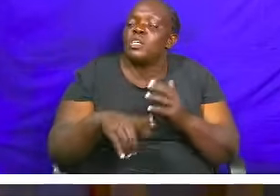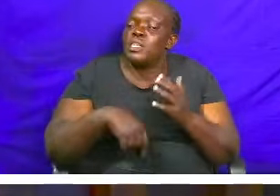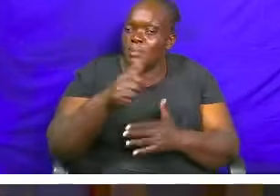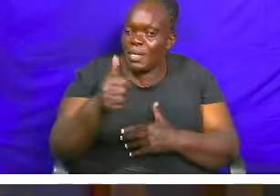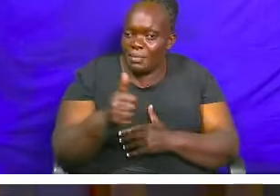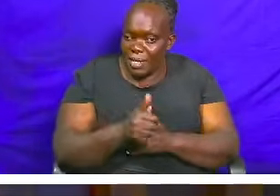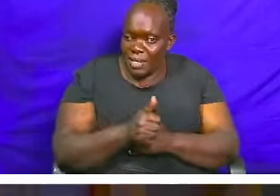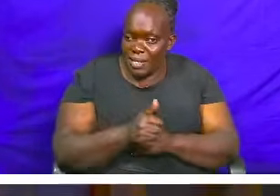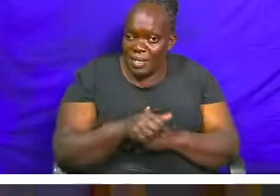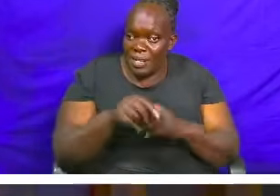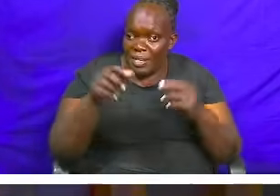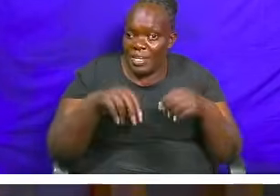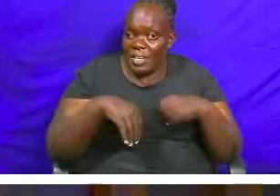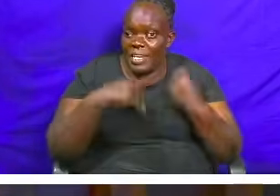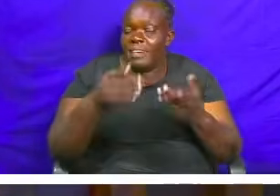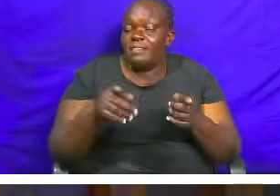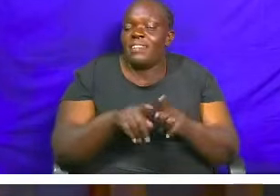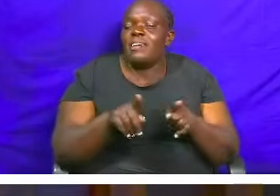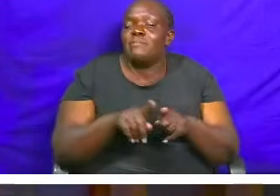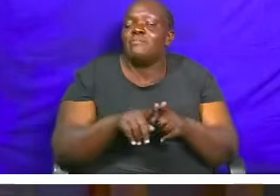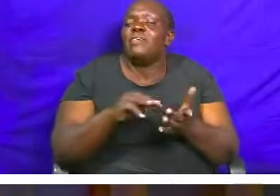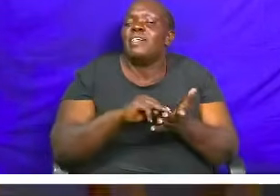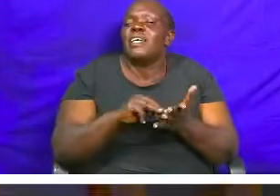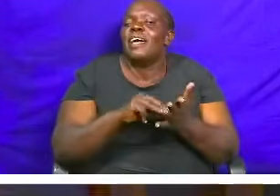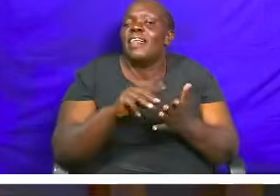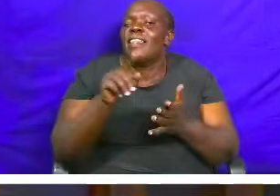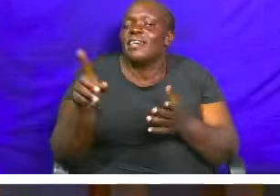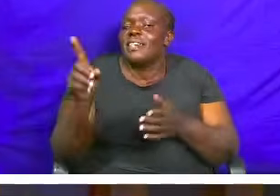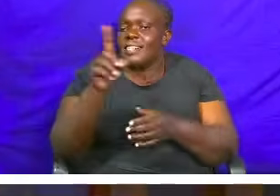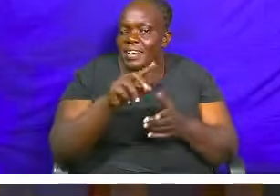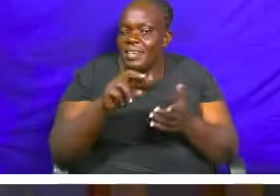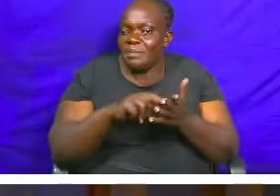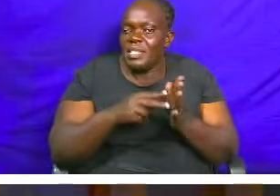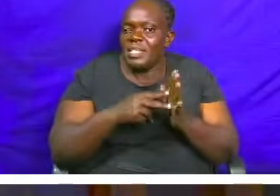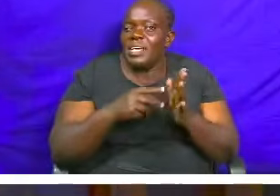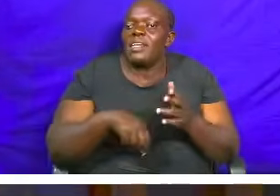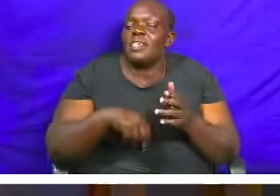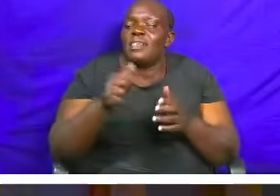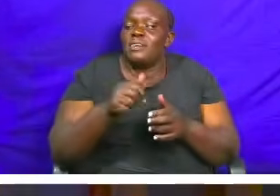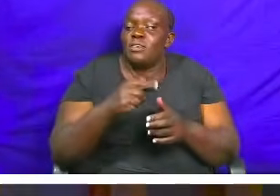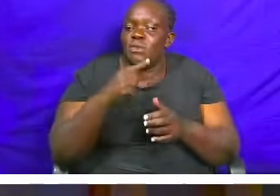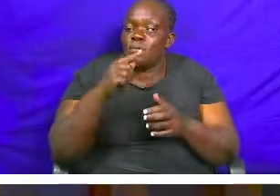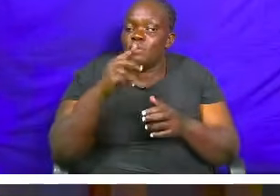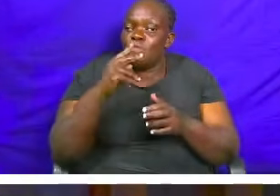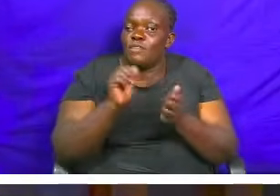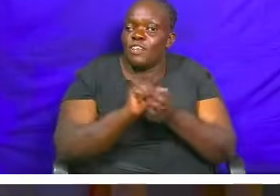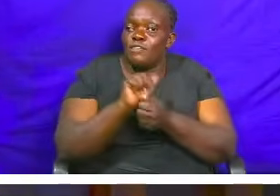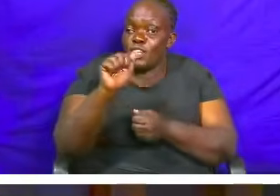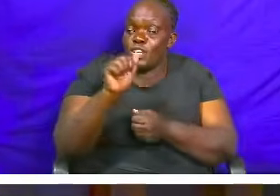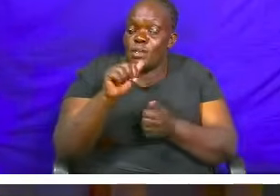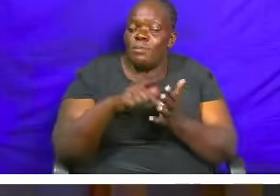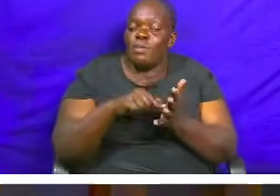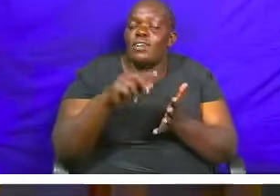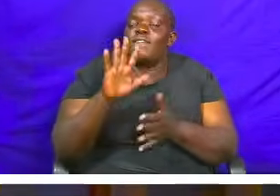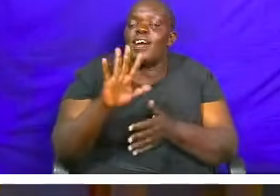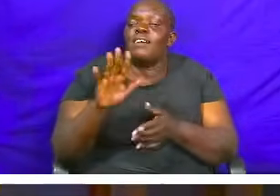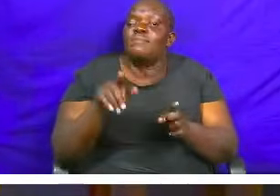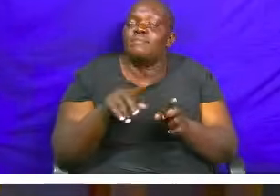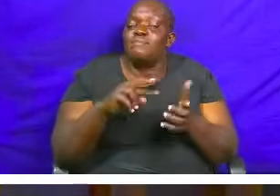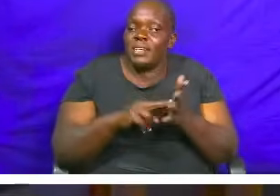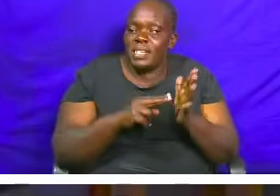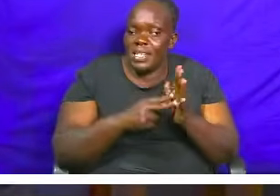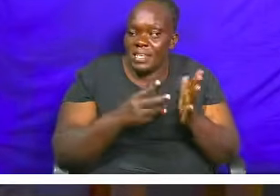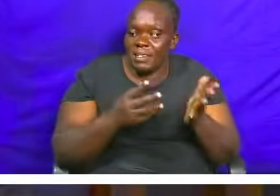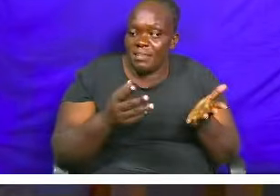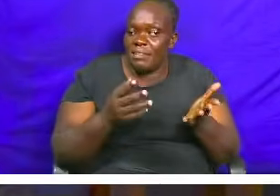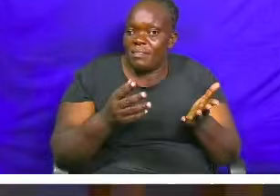days. They were issuing a letter of credit for 30 days. Payment was within those 5 days. So letter of credit, you issue it from the time